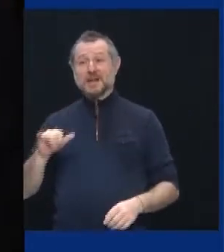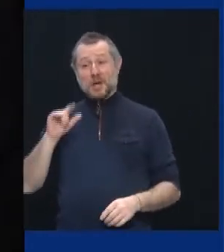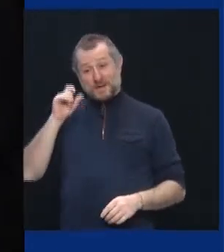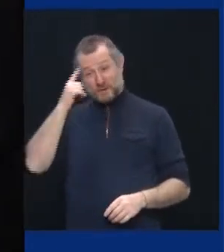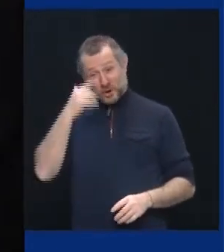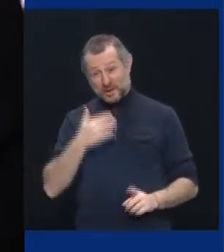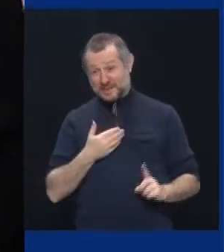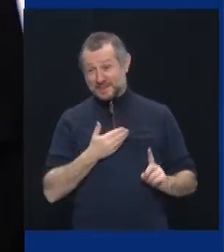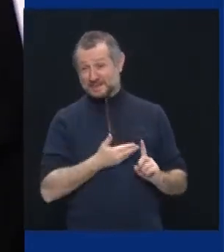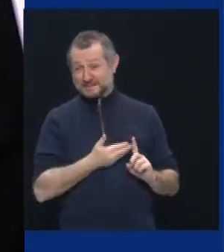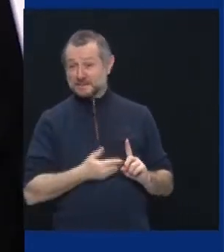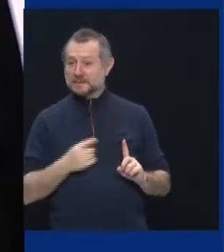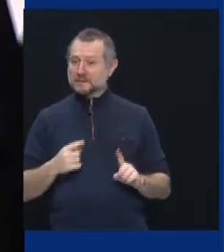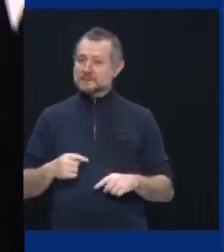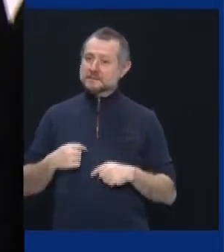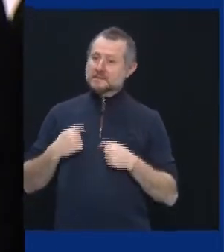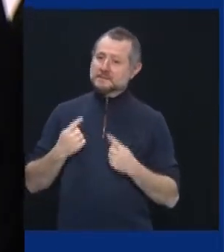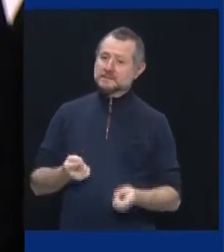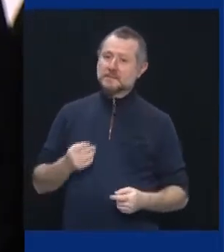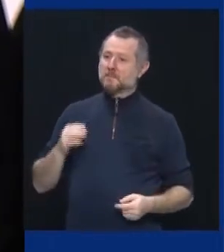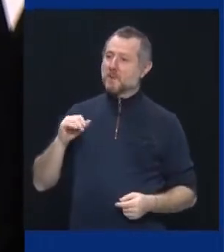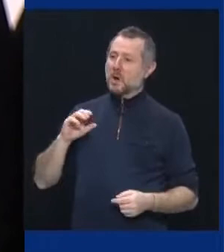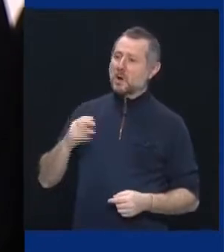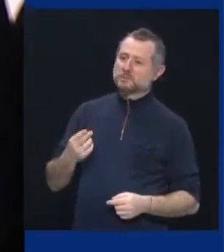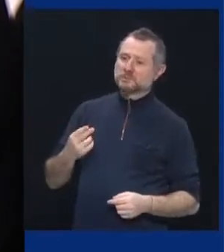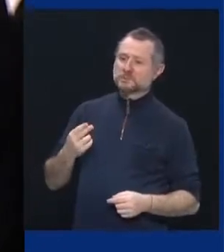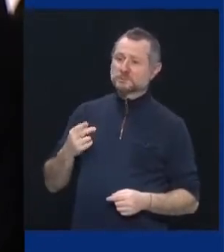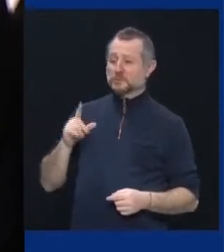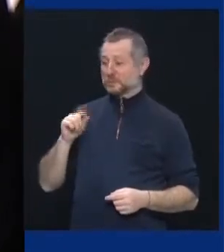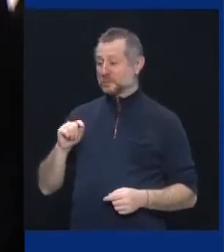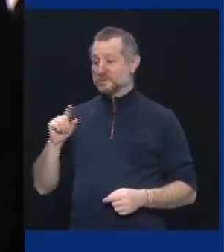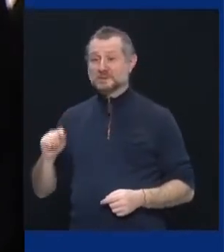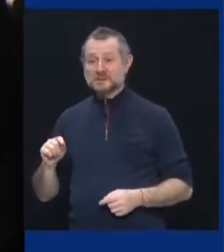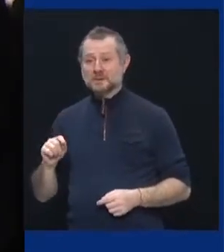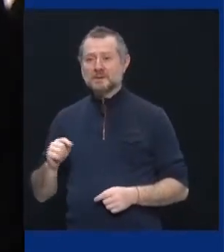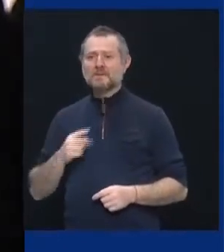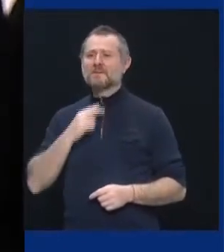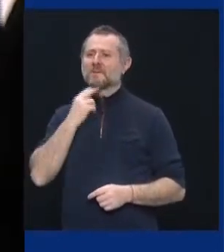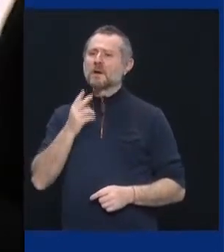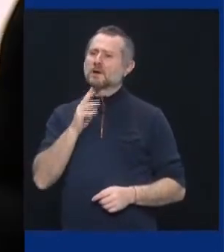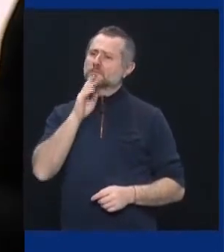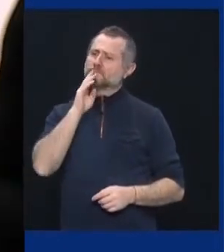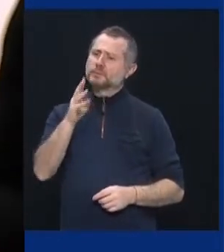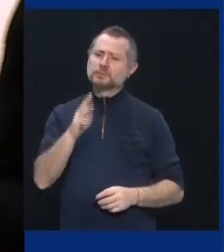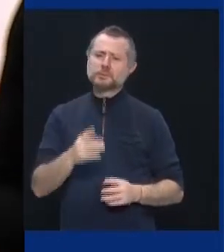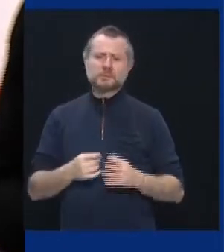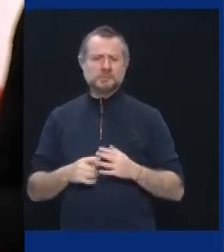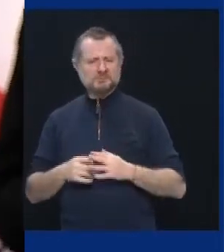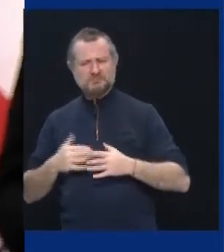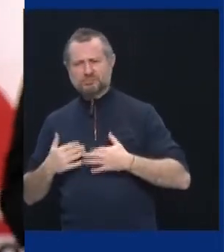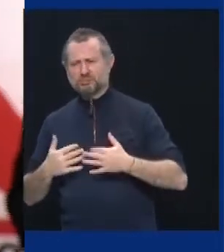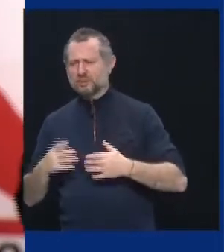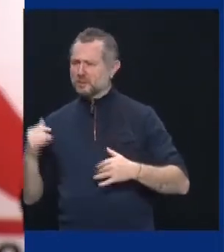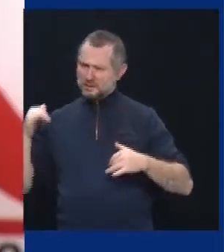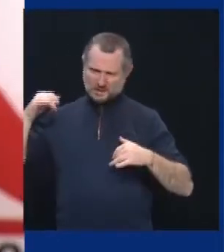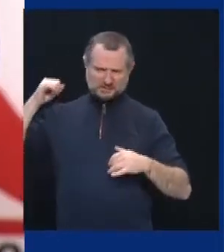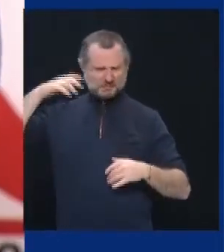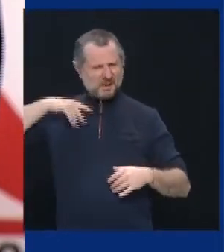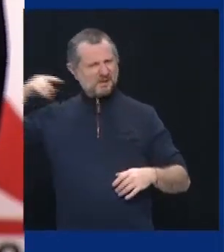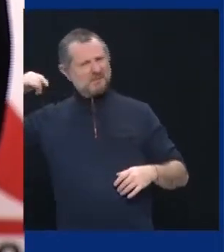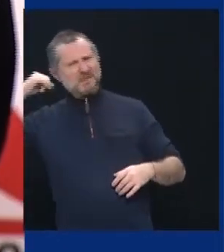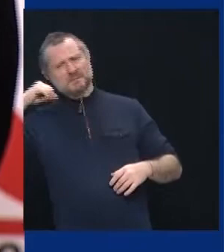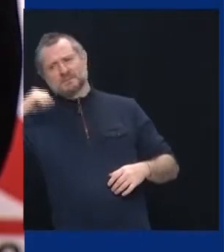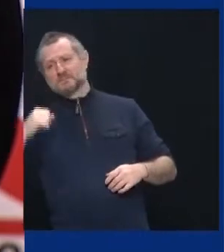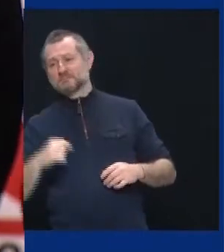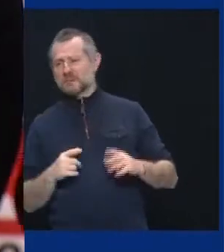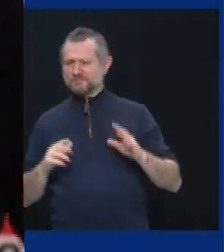beginning, his voice has led the way. Yes. This governor has helped